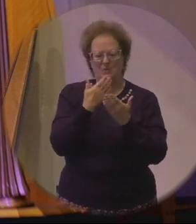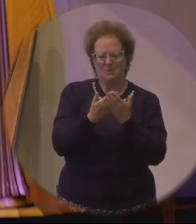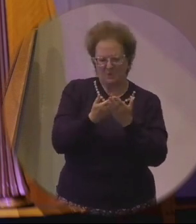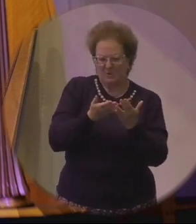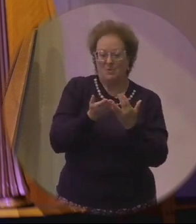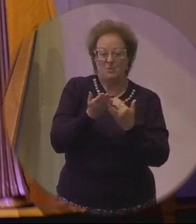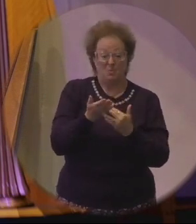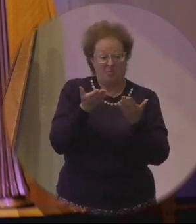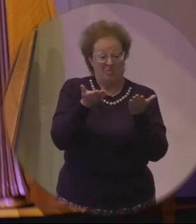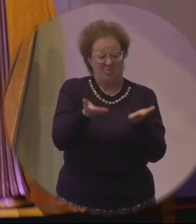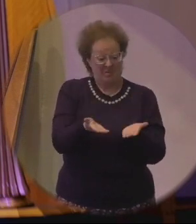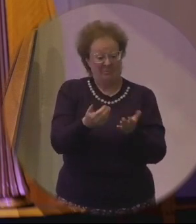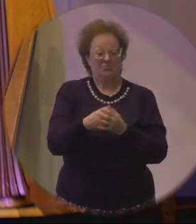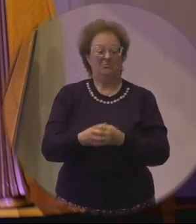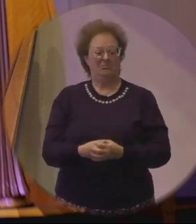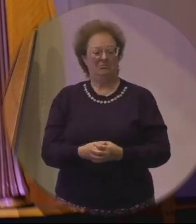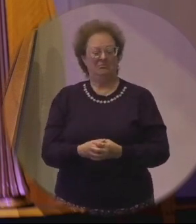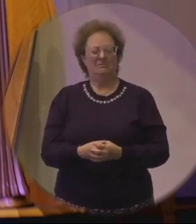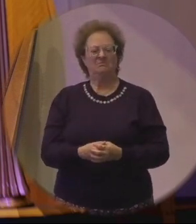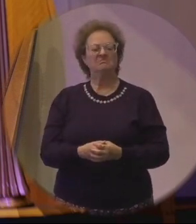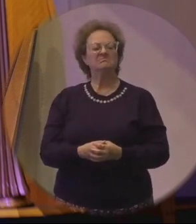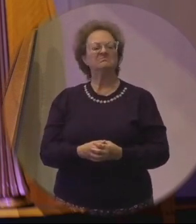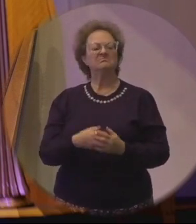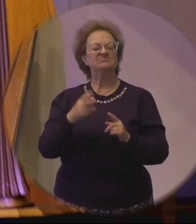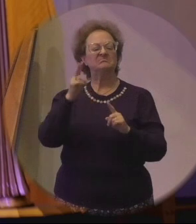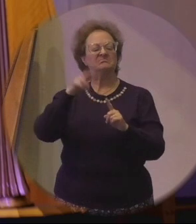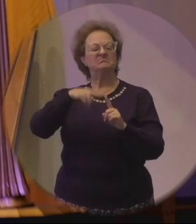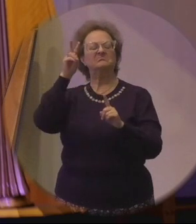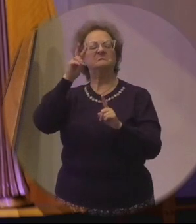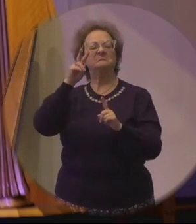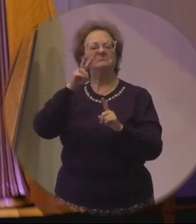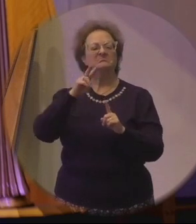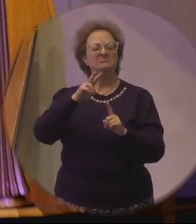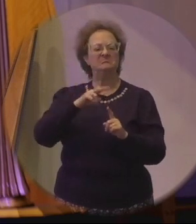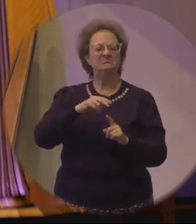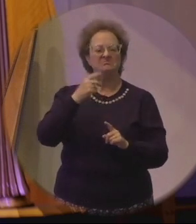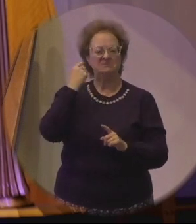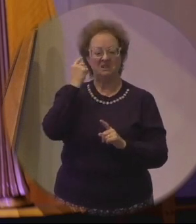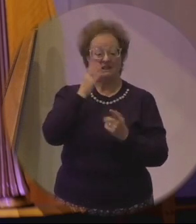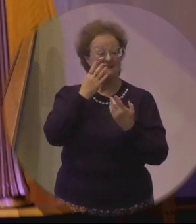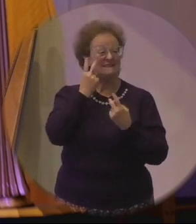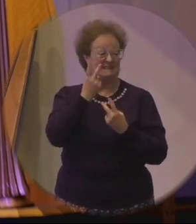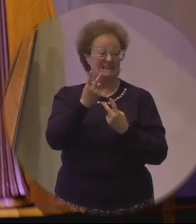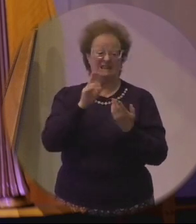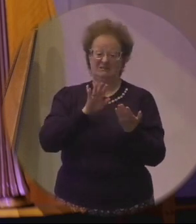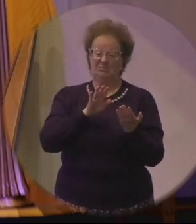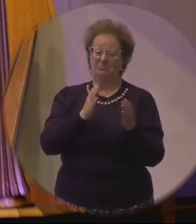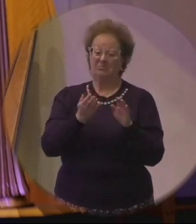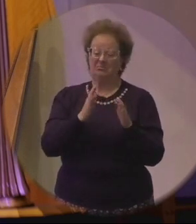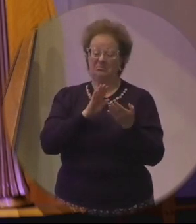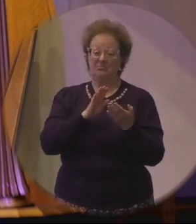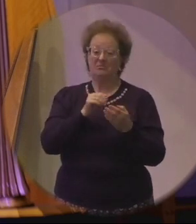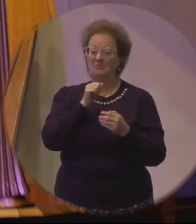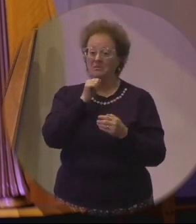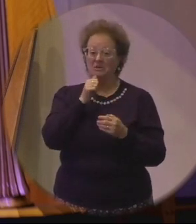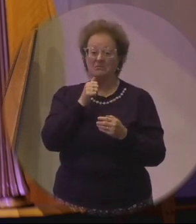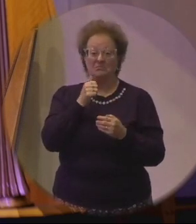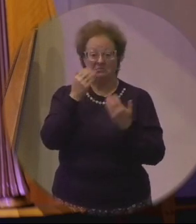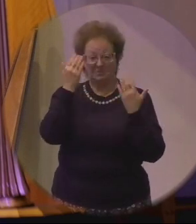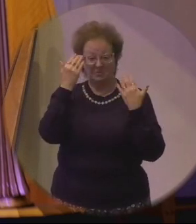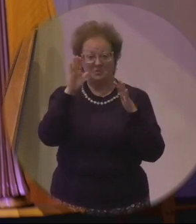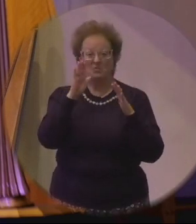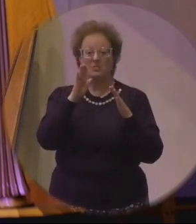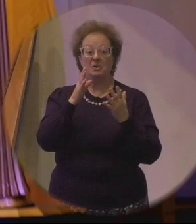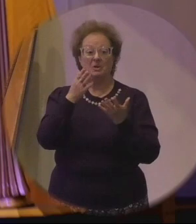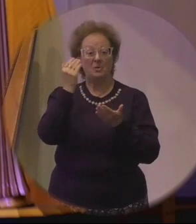them? It's easy for us to judge others and reject them based on outward appearances without trying to get to know who they